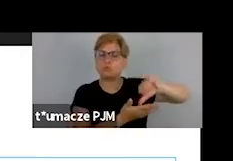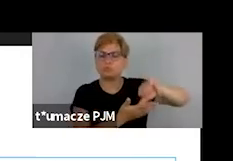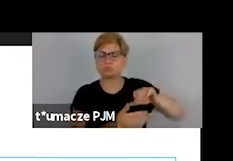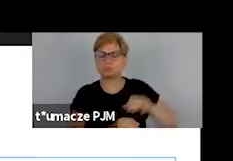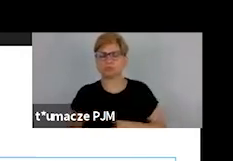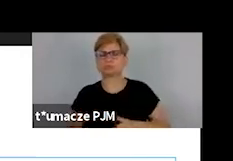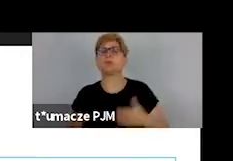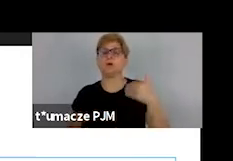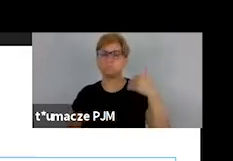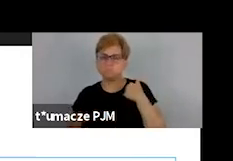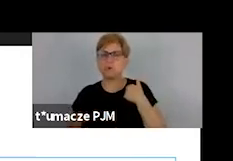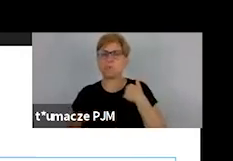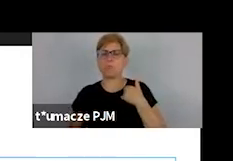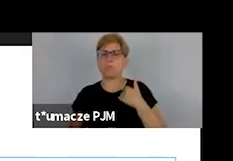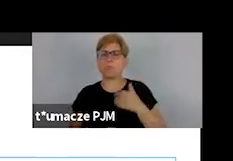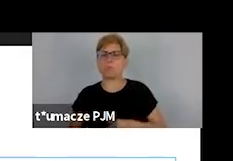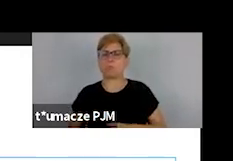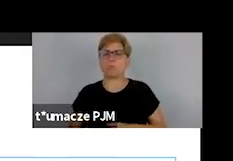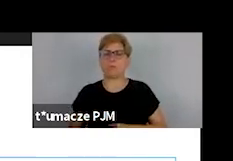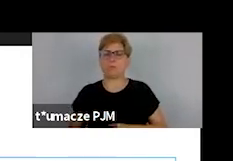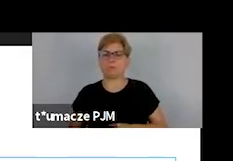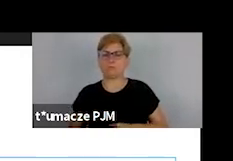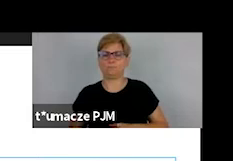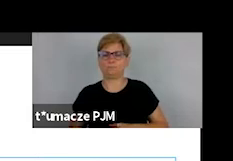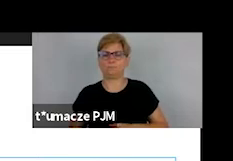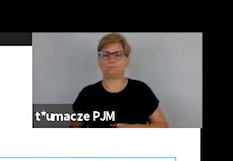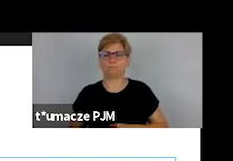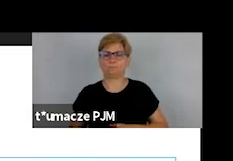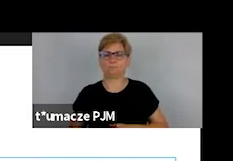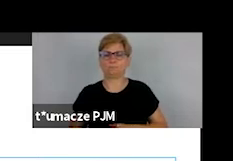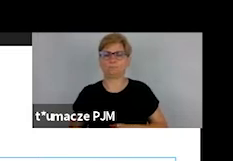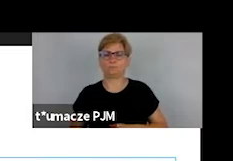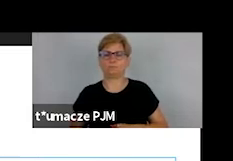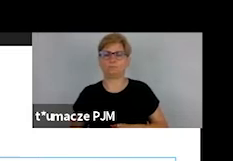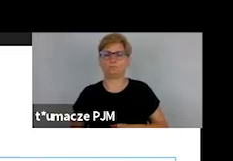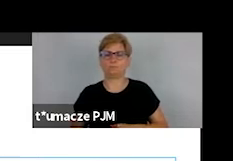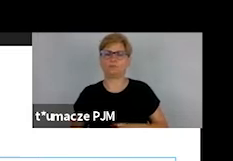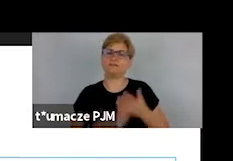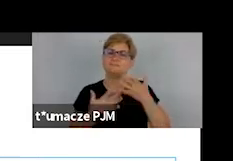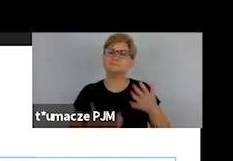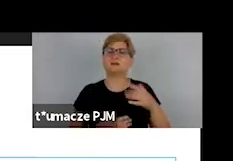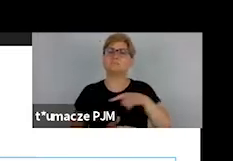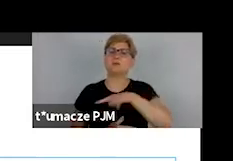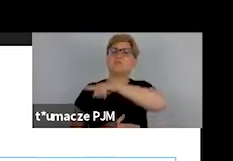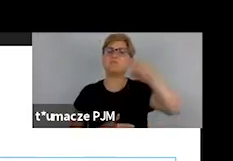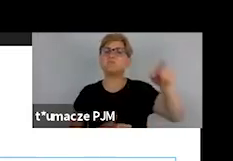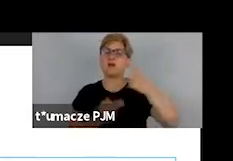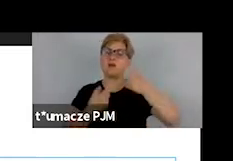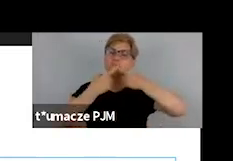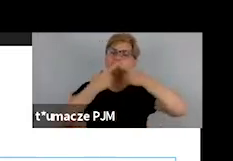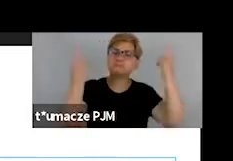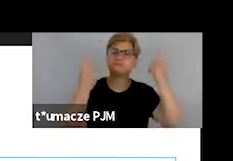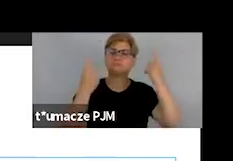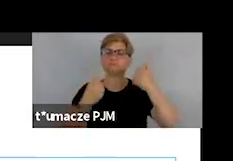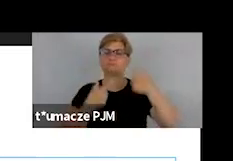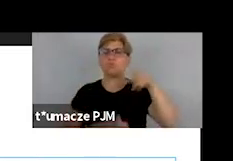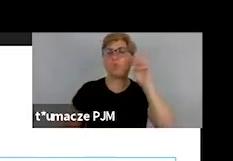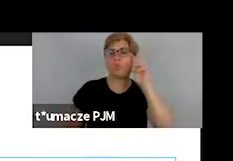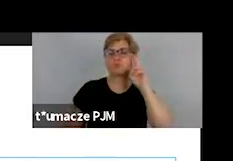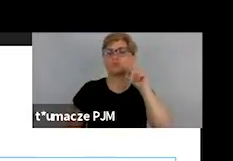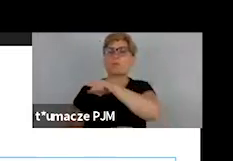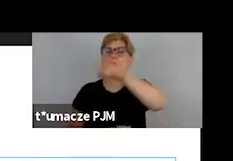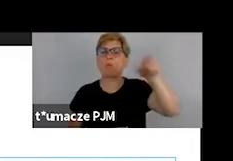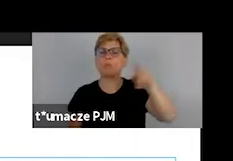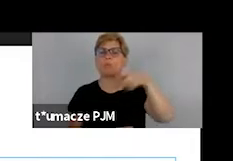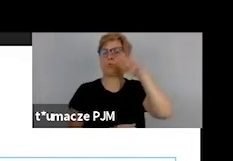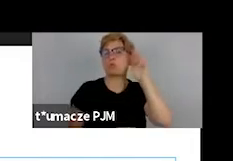men's ideas about their relationship to women. And I think that work is critically important, and we saw that in the data, that if you want to